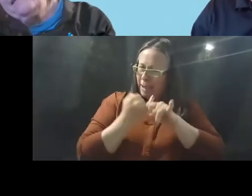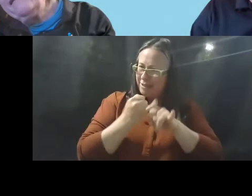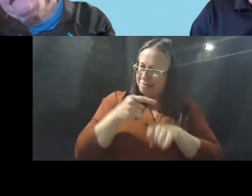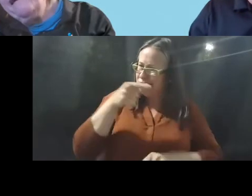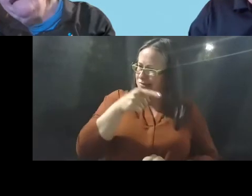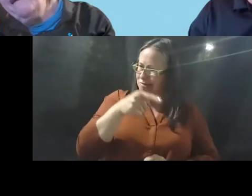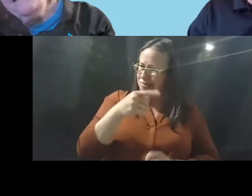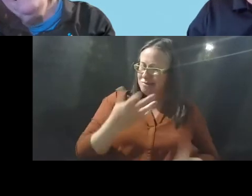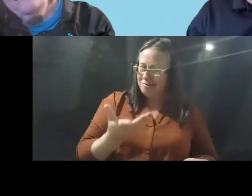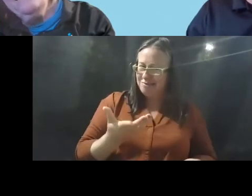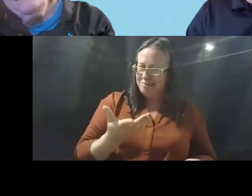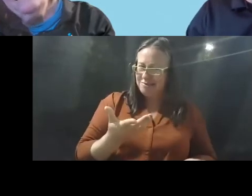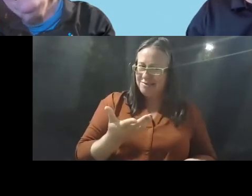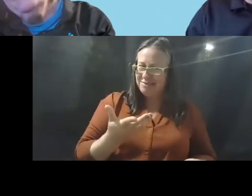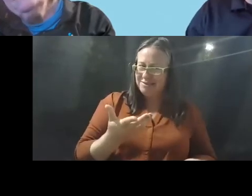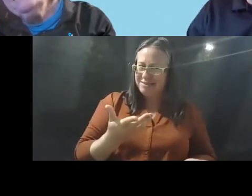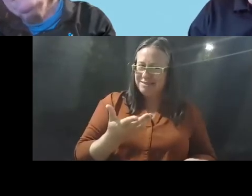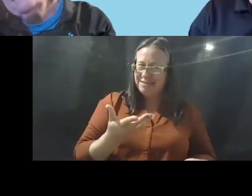Cool.